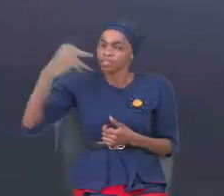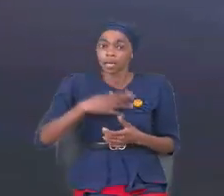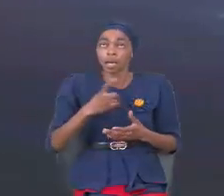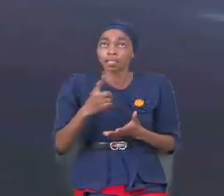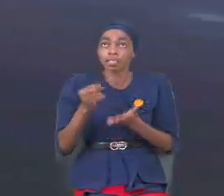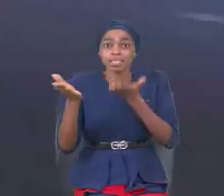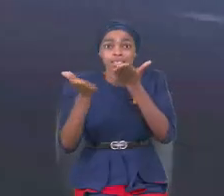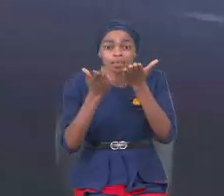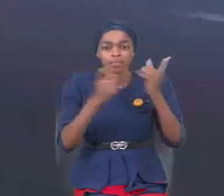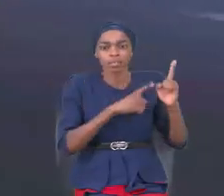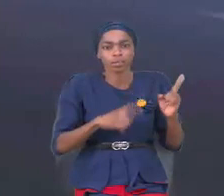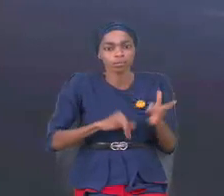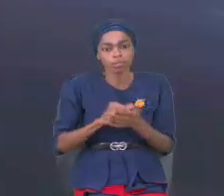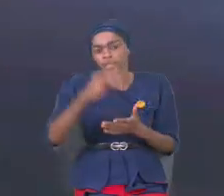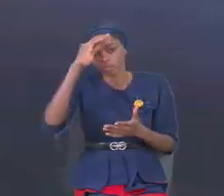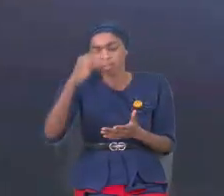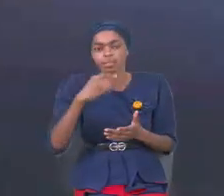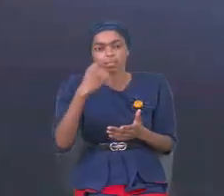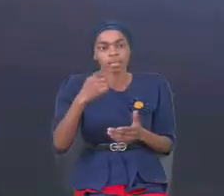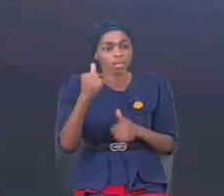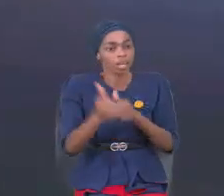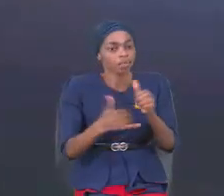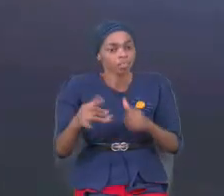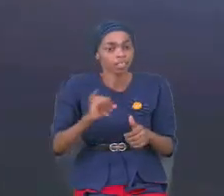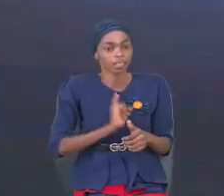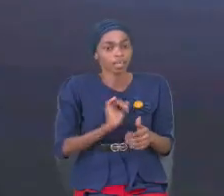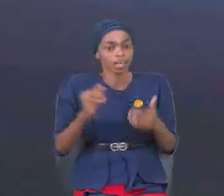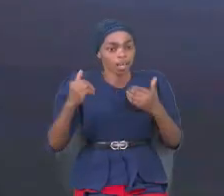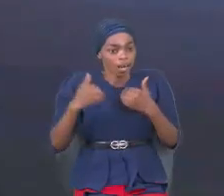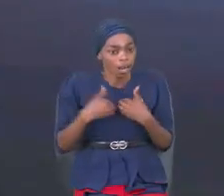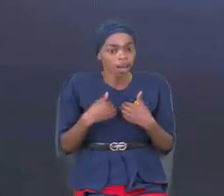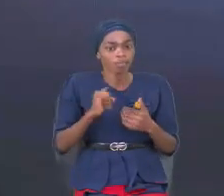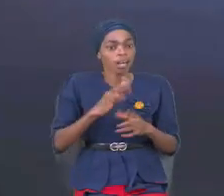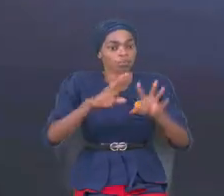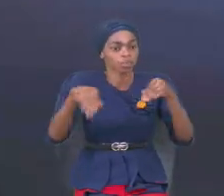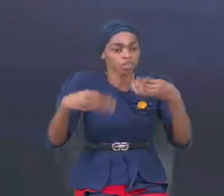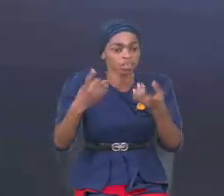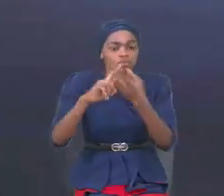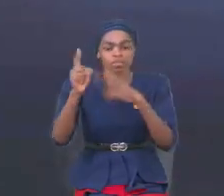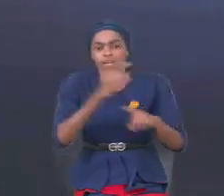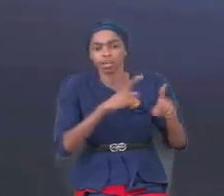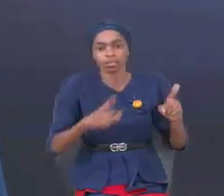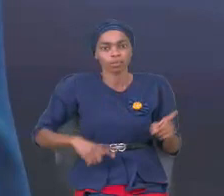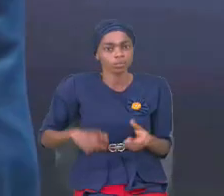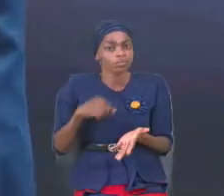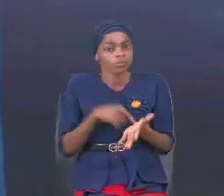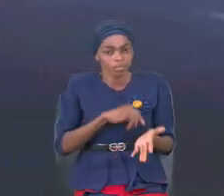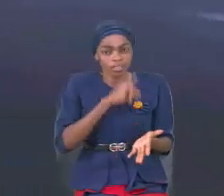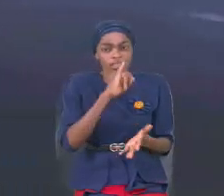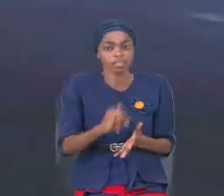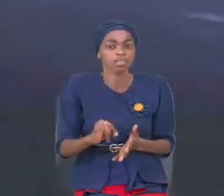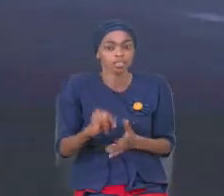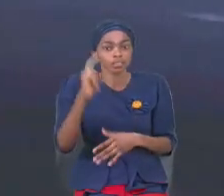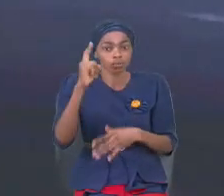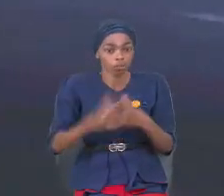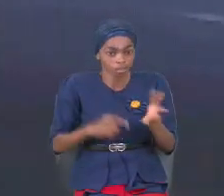I have, I'm going to give unto the Lord." This is what those Corinthians did when it says they